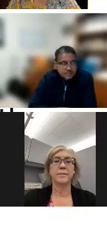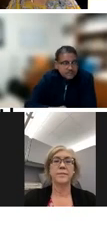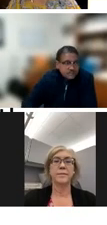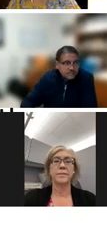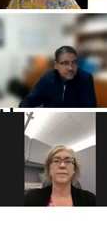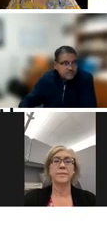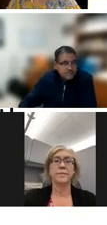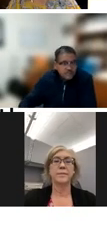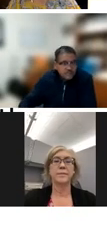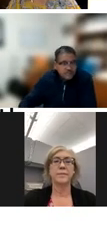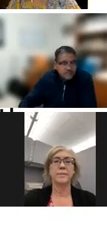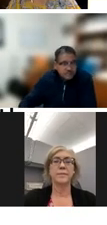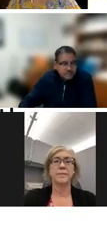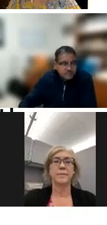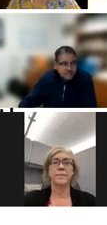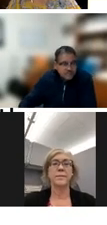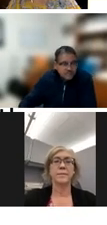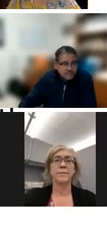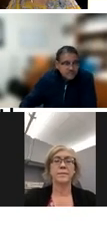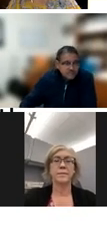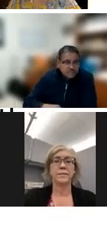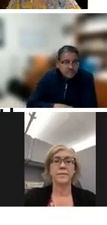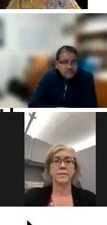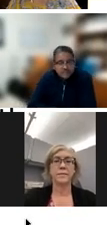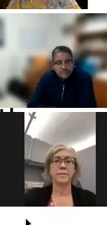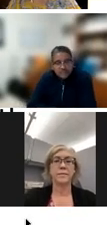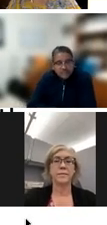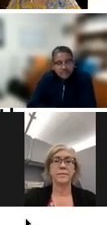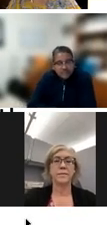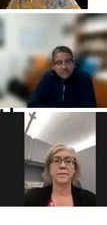Monday, so you can reference it and or share it with staff who couldn't